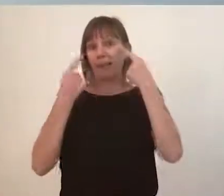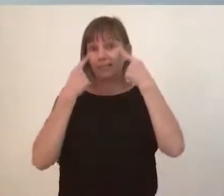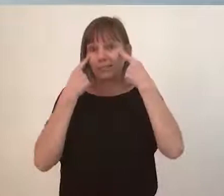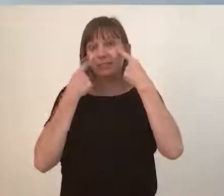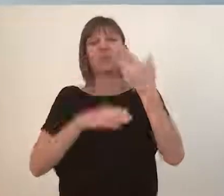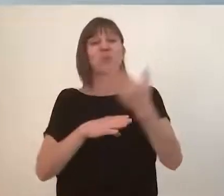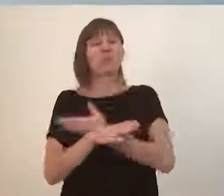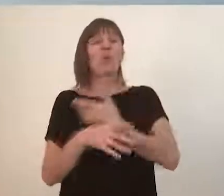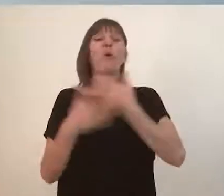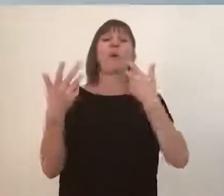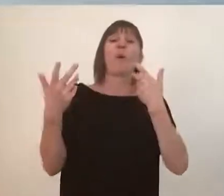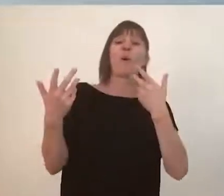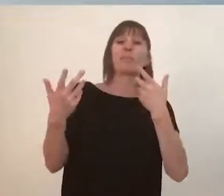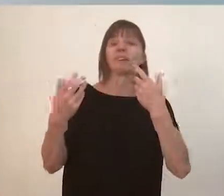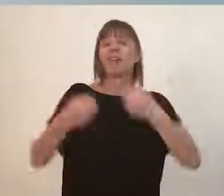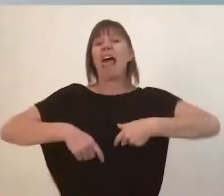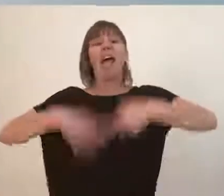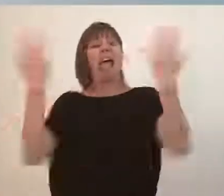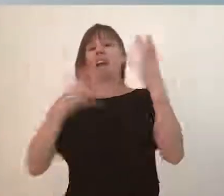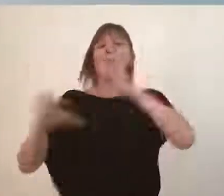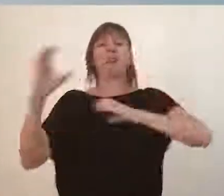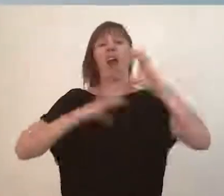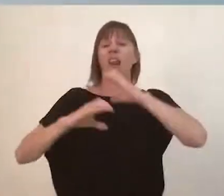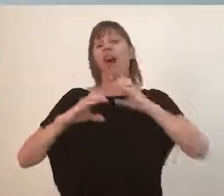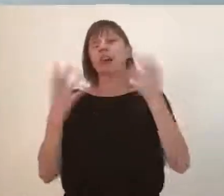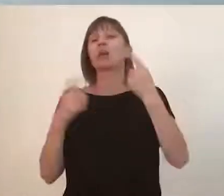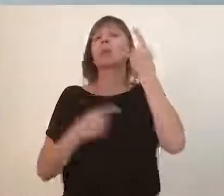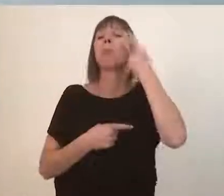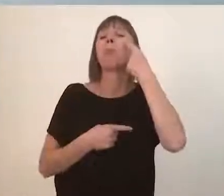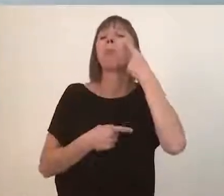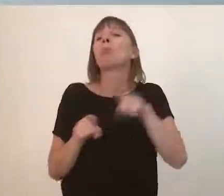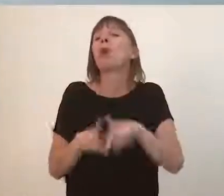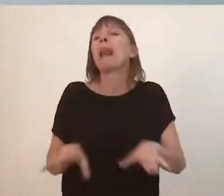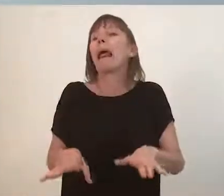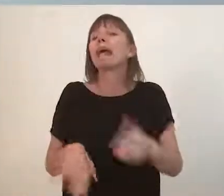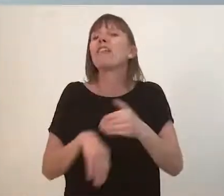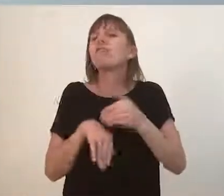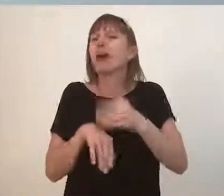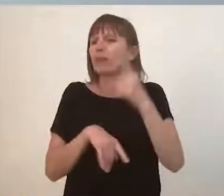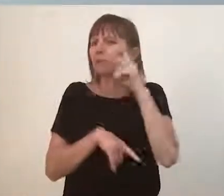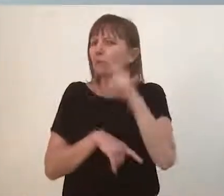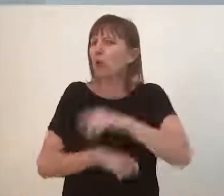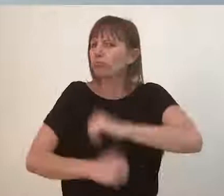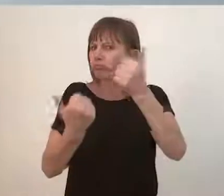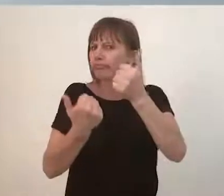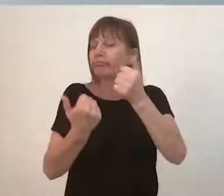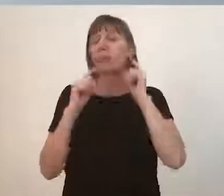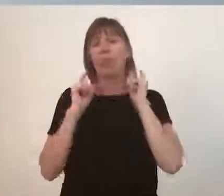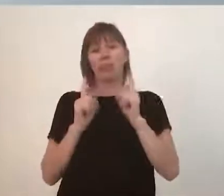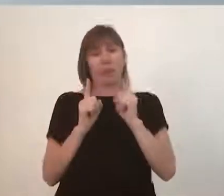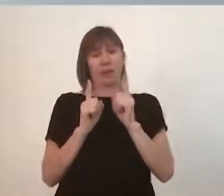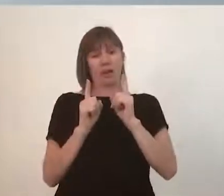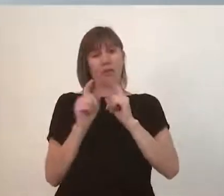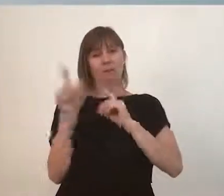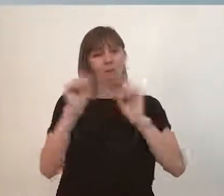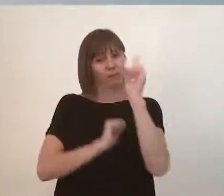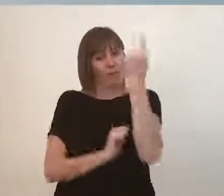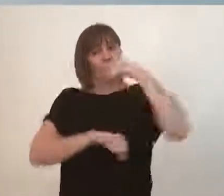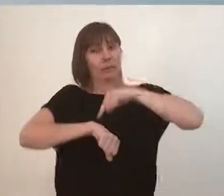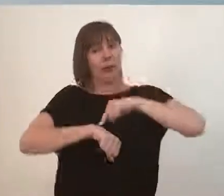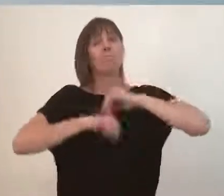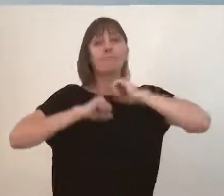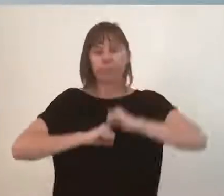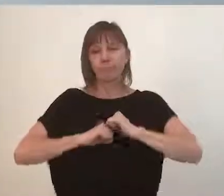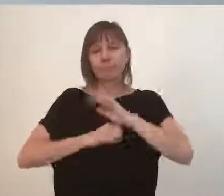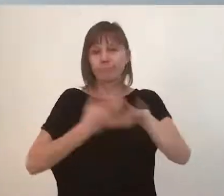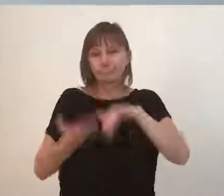I've actually properly put these colours down, because before I was just, you know, just shoved some colours onto my face just to see the effect, see if it looked nice.